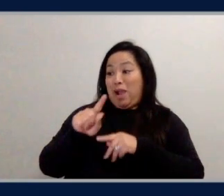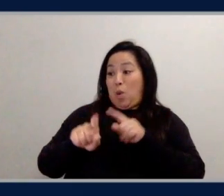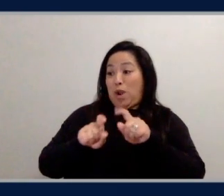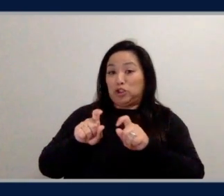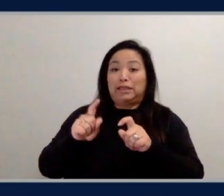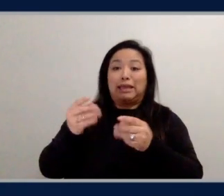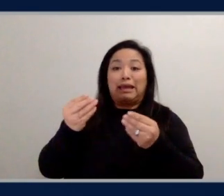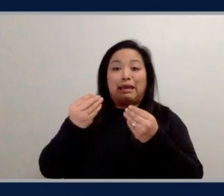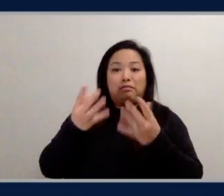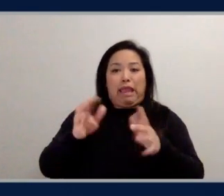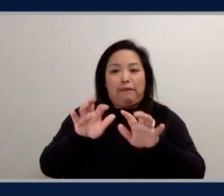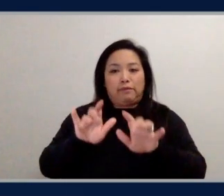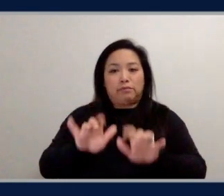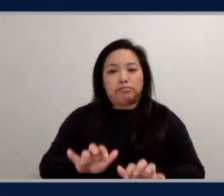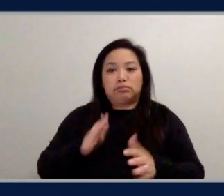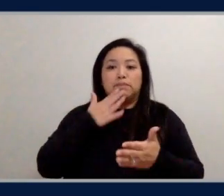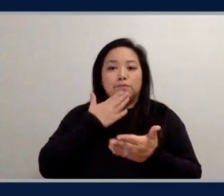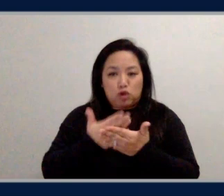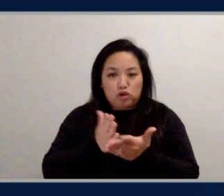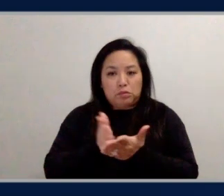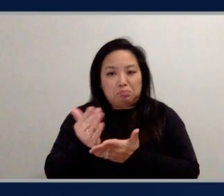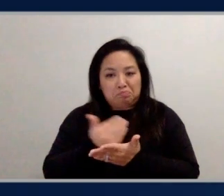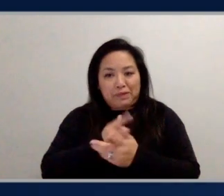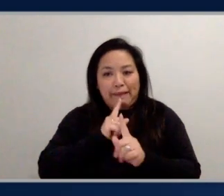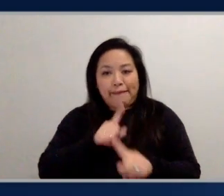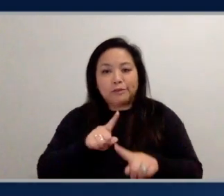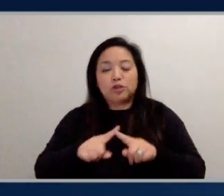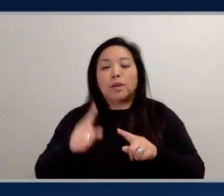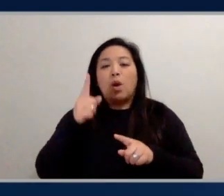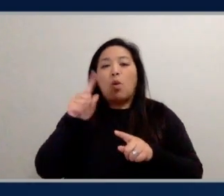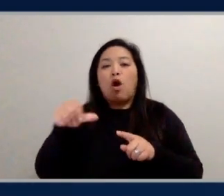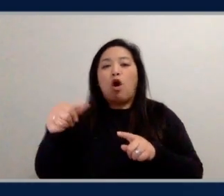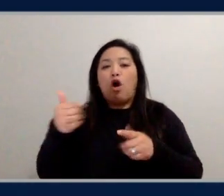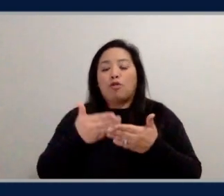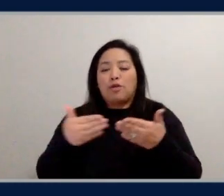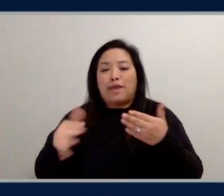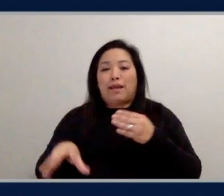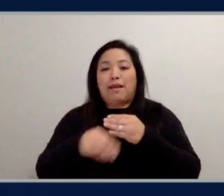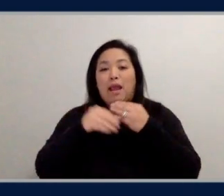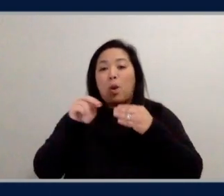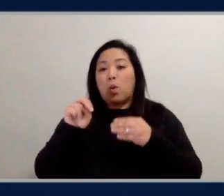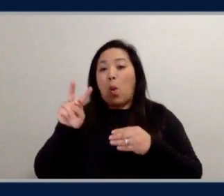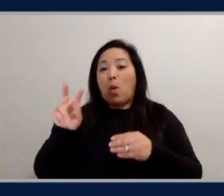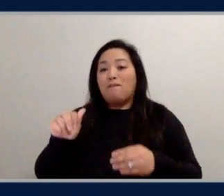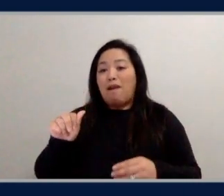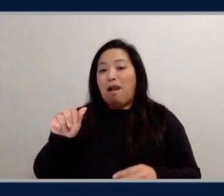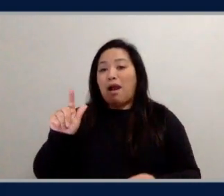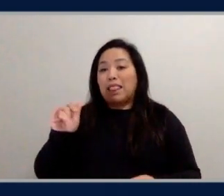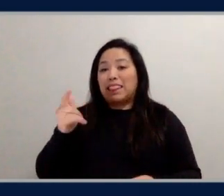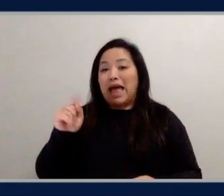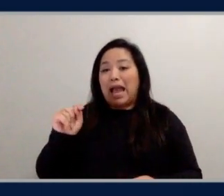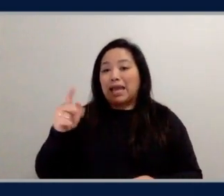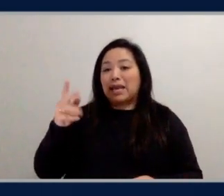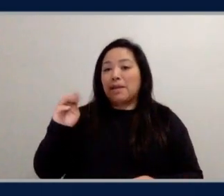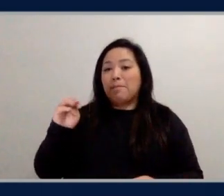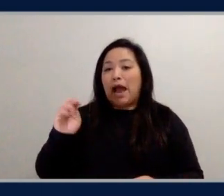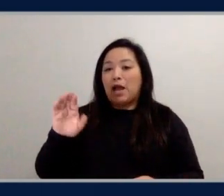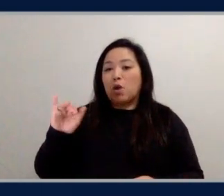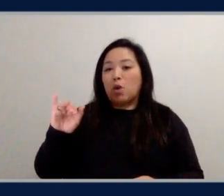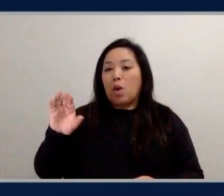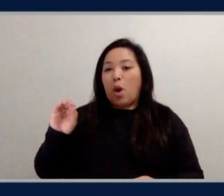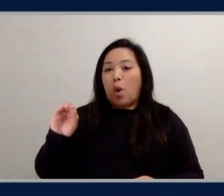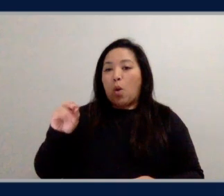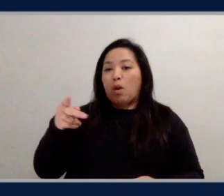it. That's but awesome. One of the things I wanted to call out here was just to kind of clarify, the Nova Lite Micro Pro support